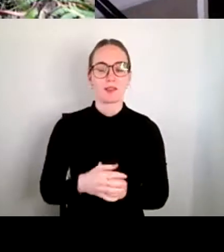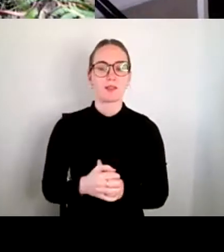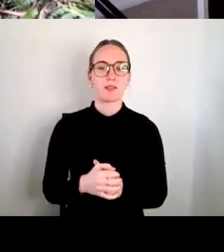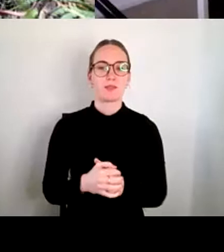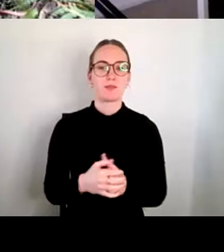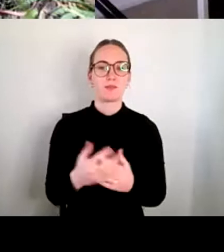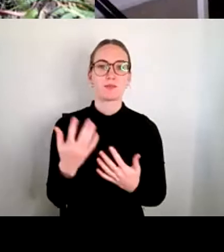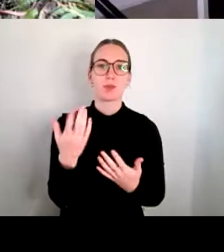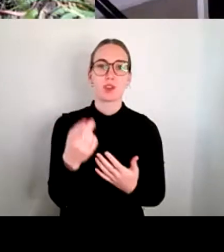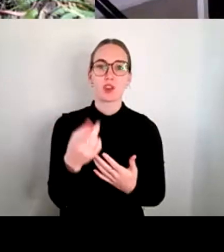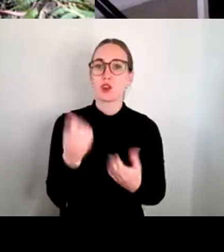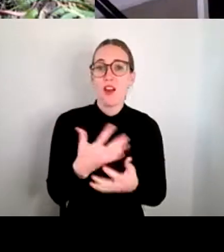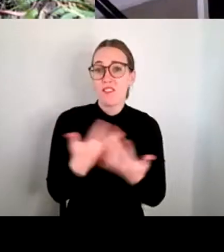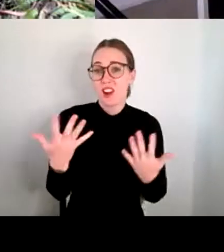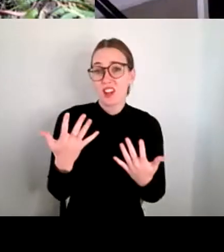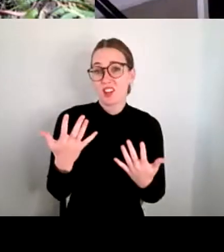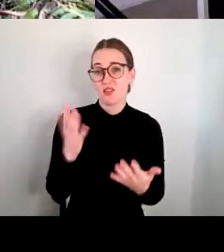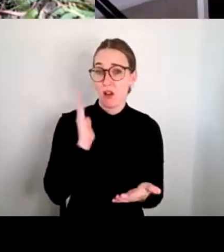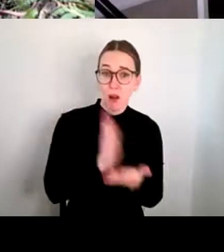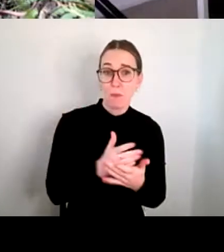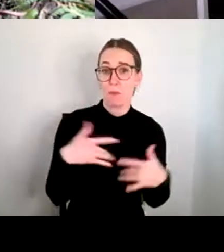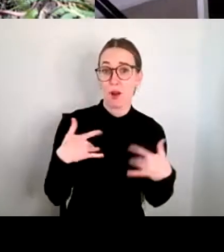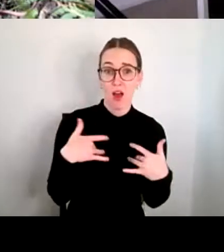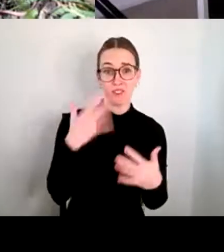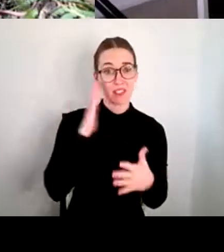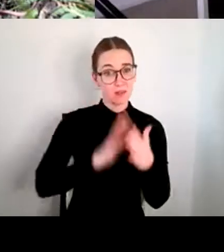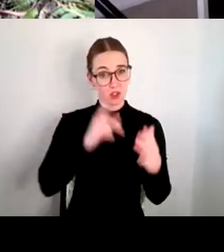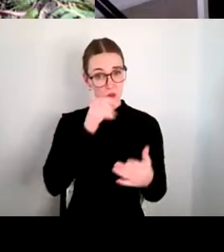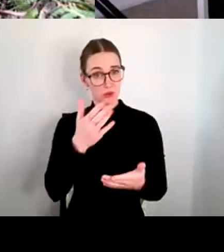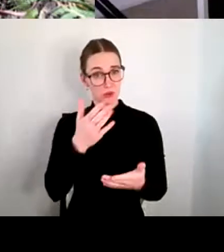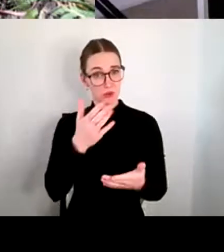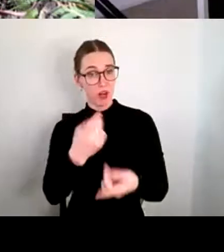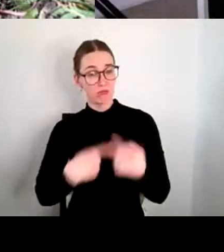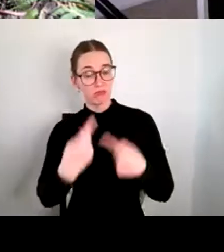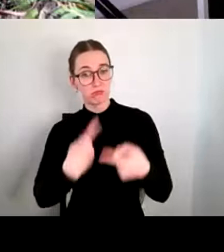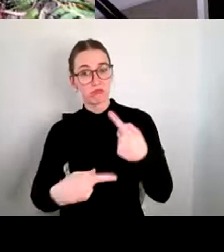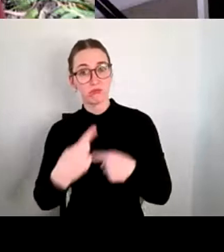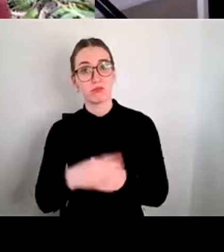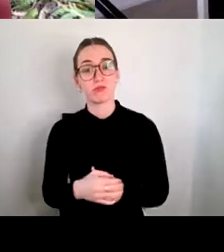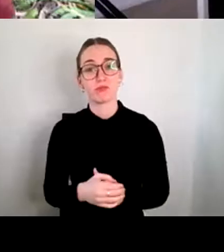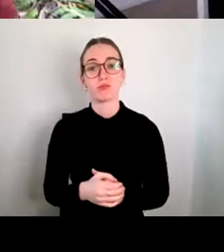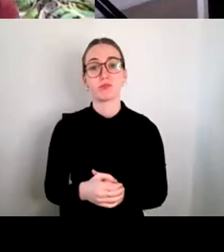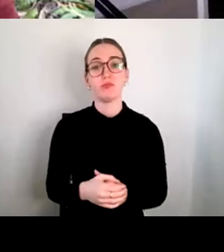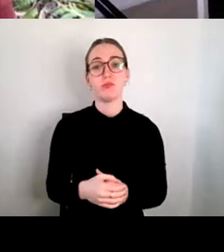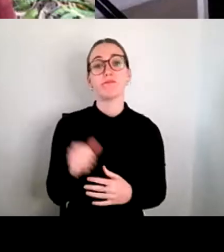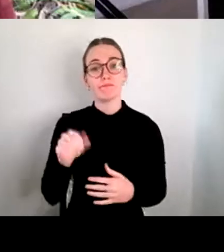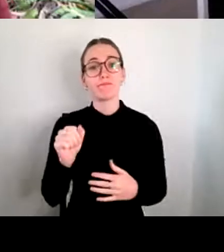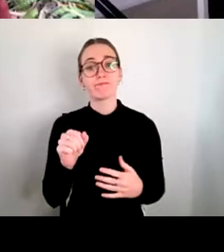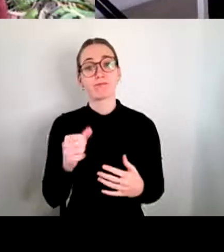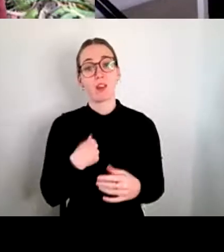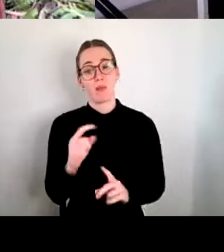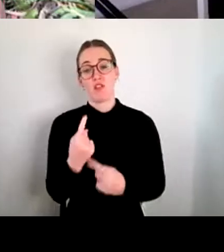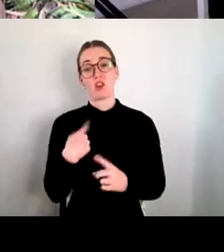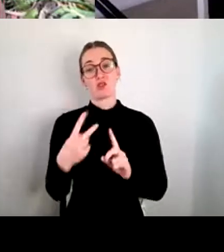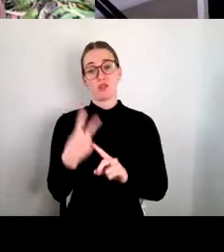like real life experiences where that has played out for you that you could share? Yeah, I guess my first reflection is just that I would